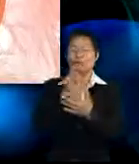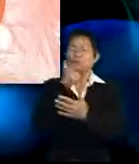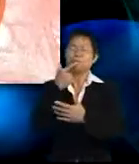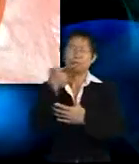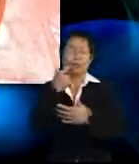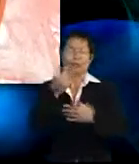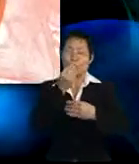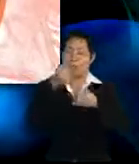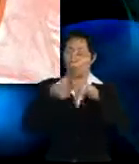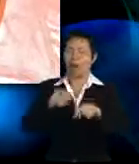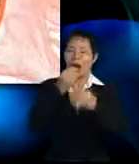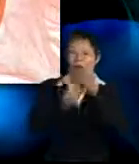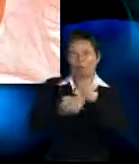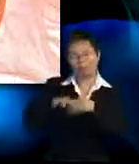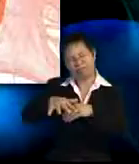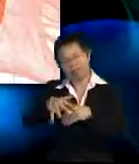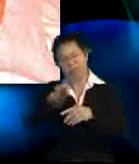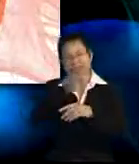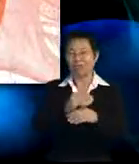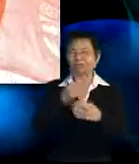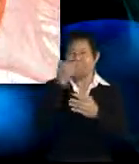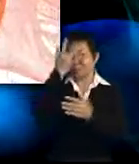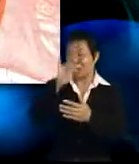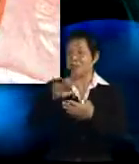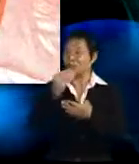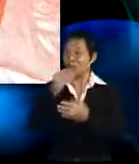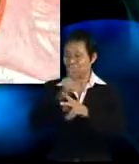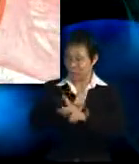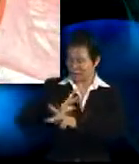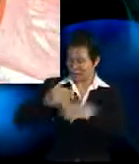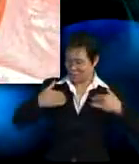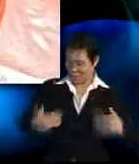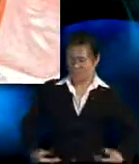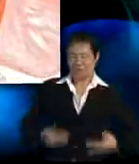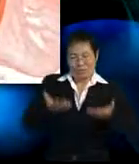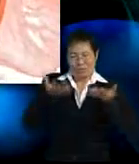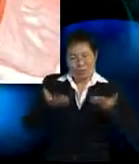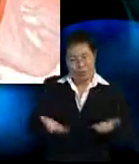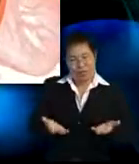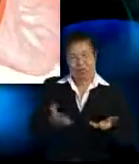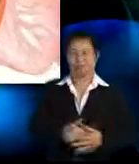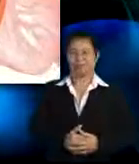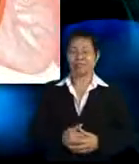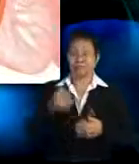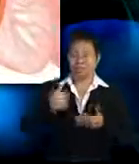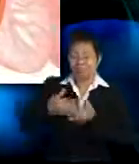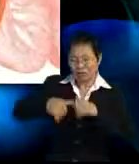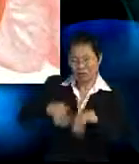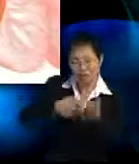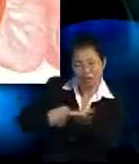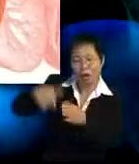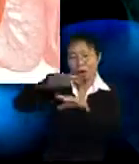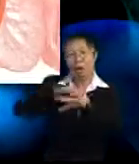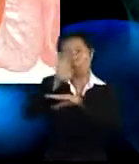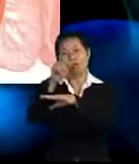food, but I eat moderately and wisely to maintain my weight. Okay, let's continue our discussion on